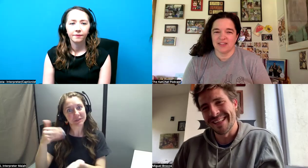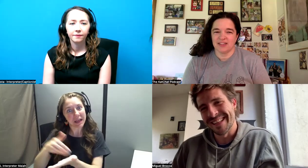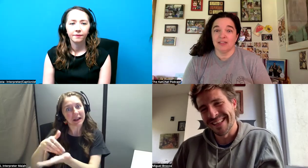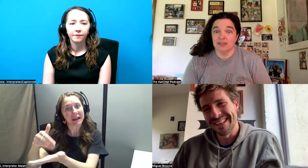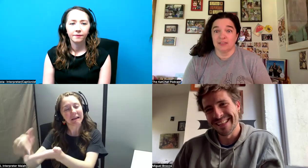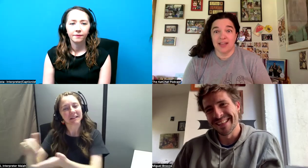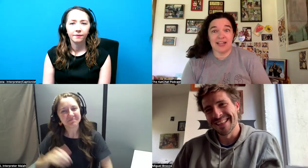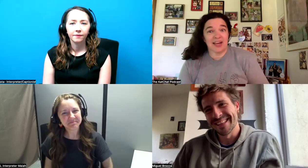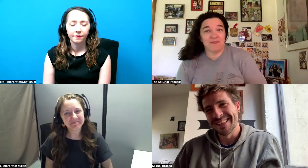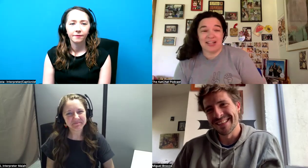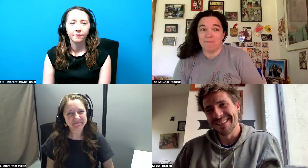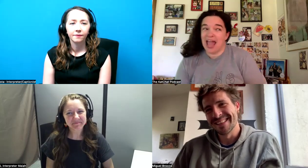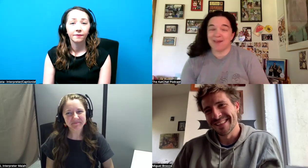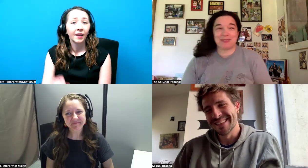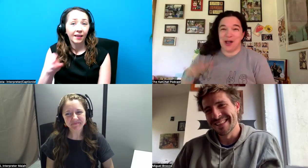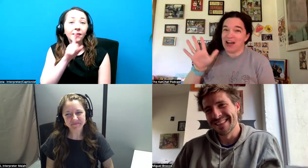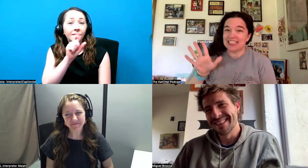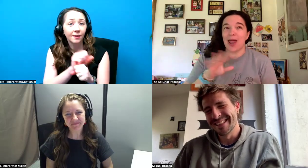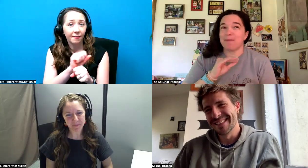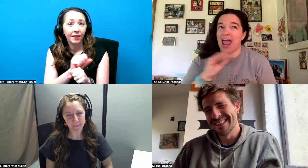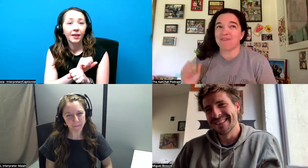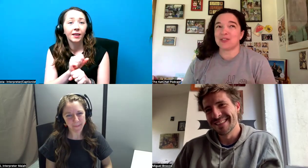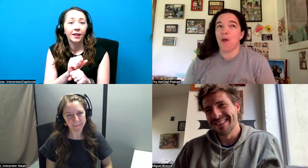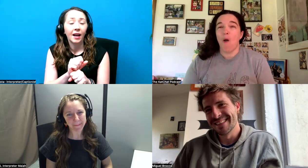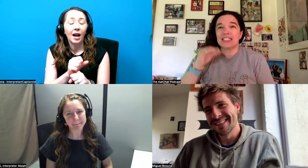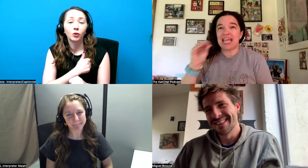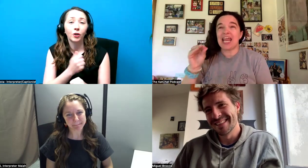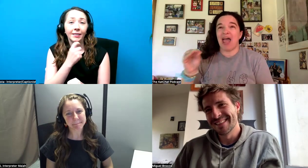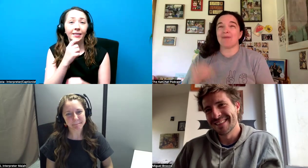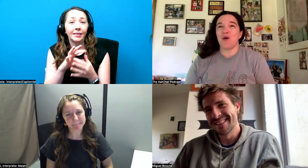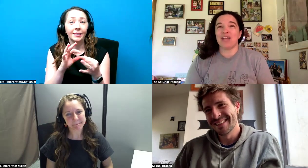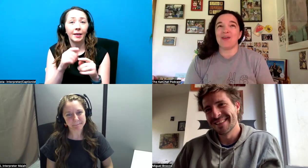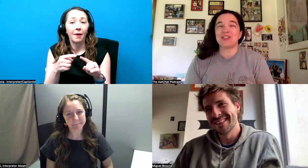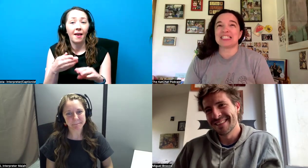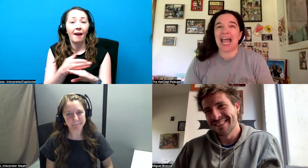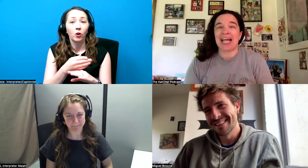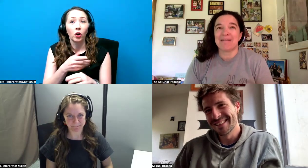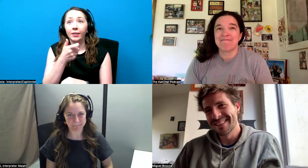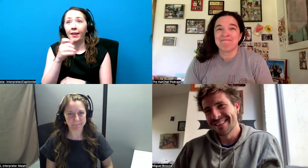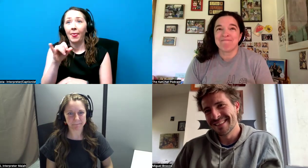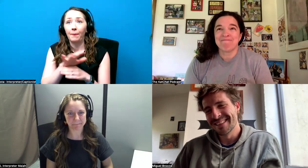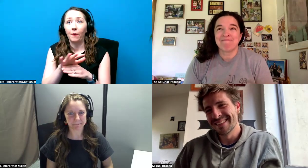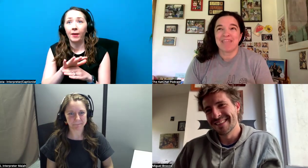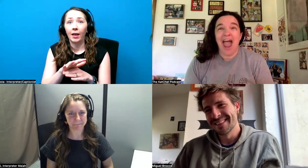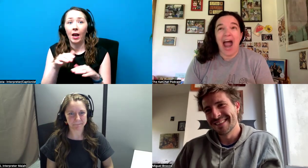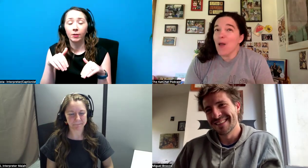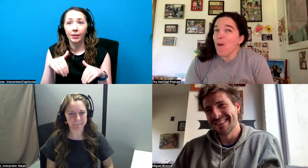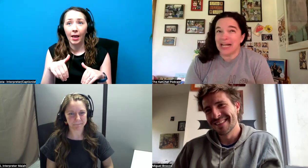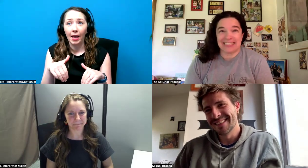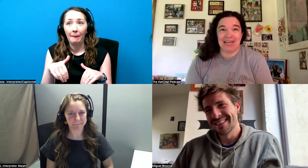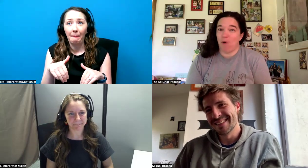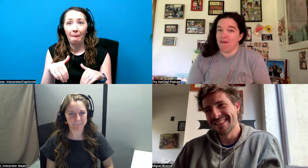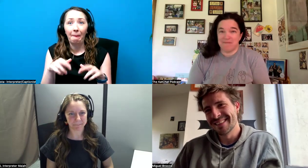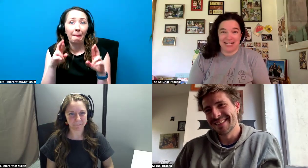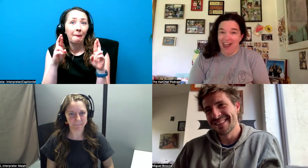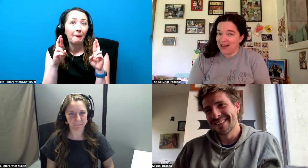know. Yeah, definitely. I mean, I'm starting there, but after seeing that movie, I was just like, I hope